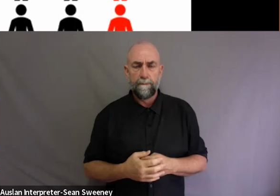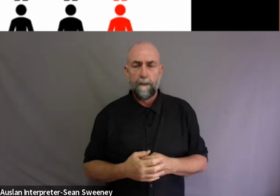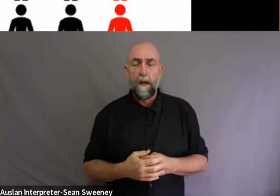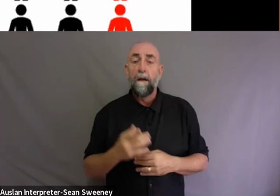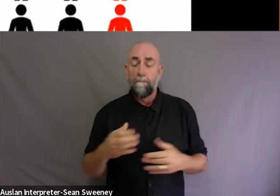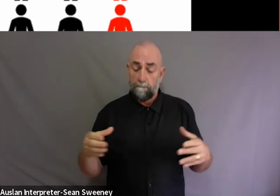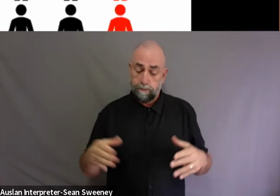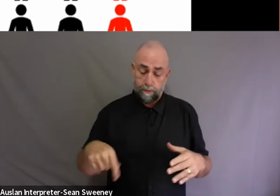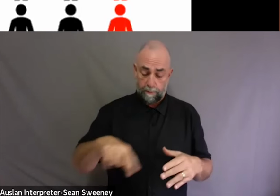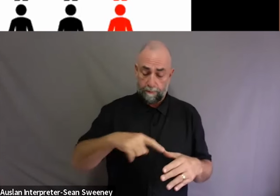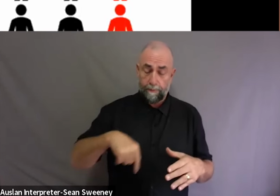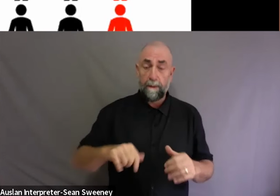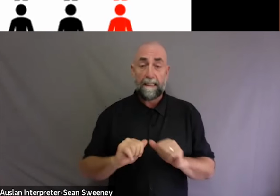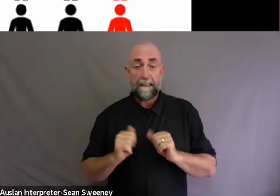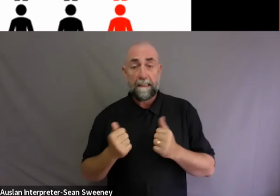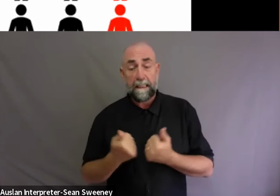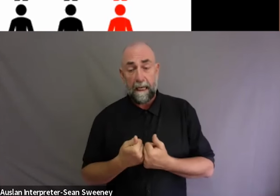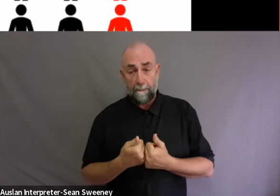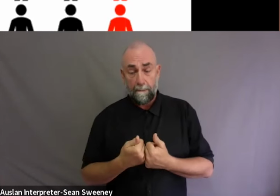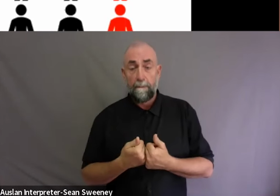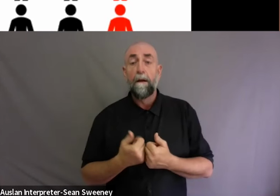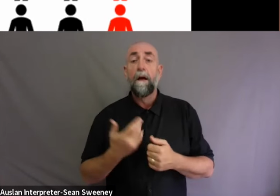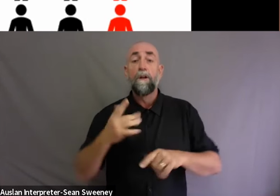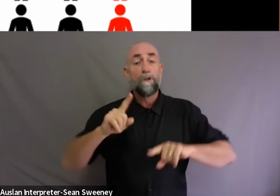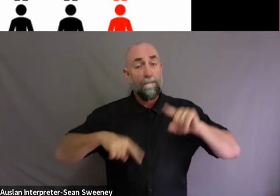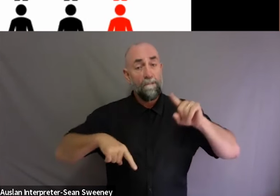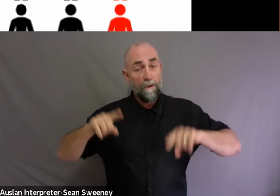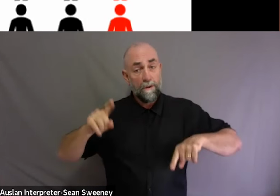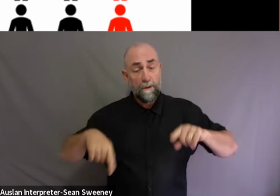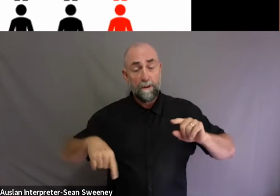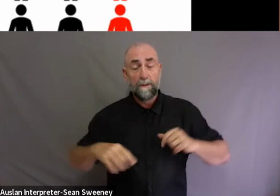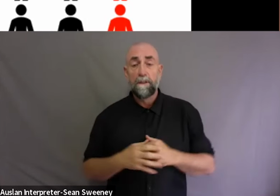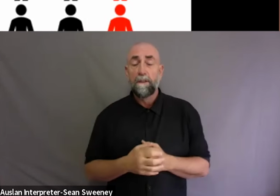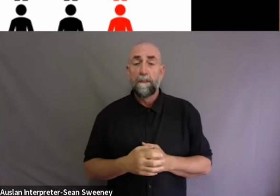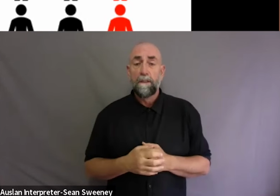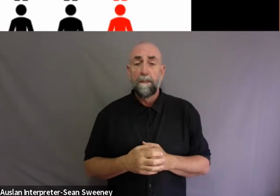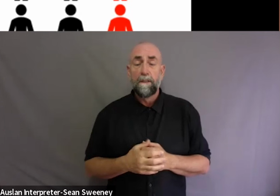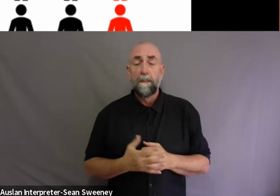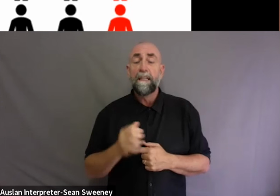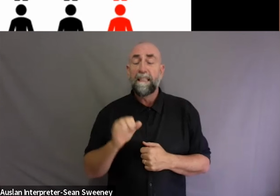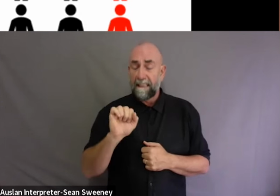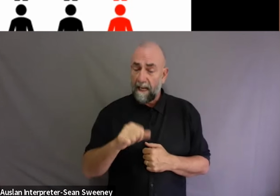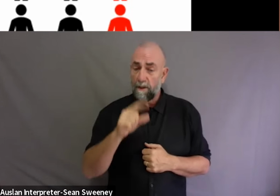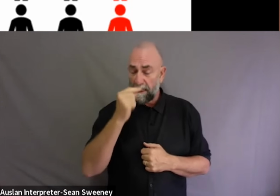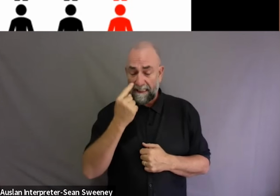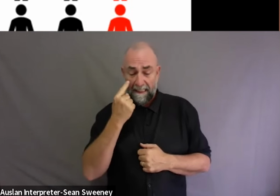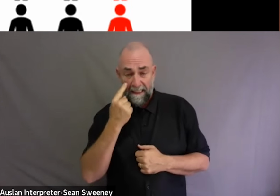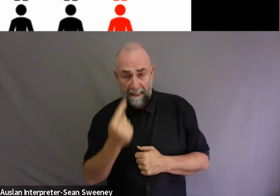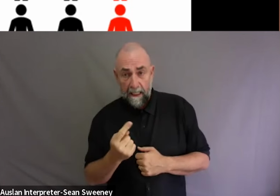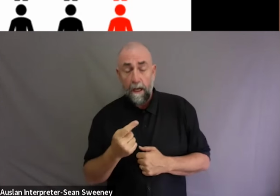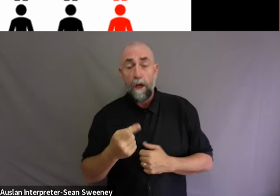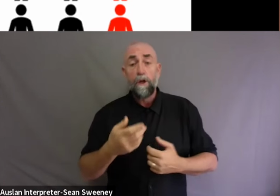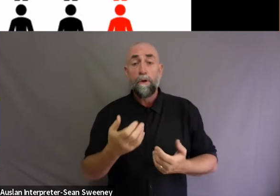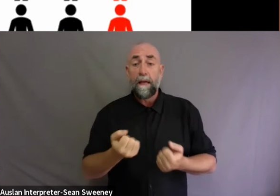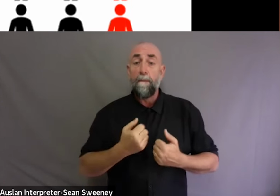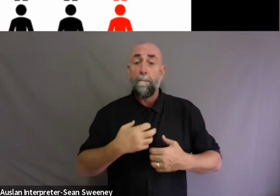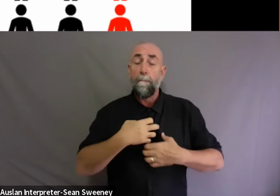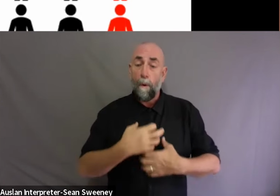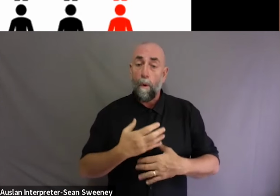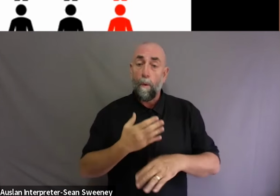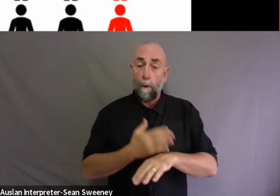And what the student found was working in a diverse team, although you could get more productivity, it is